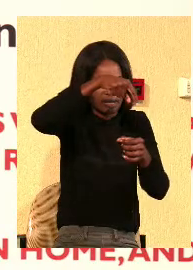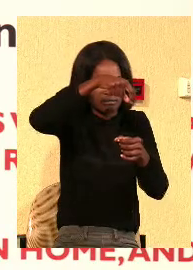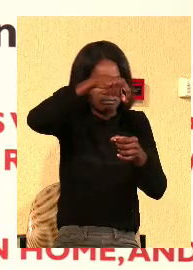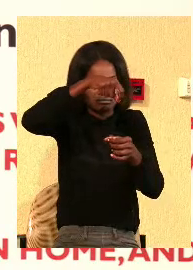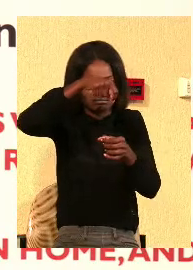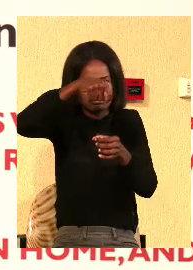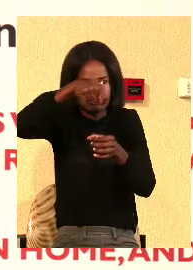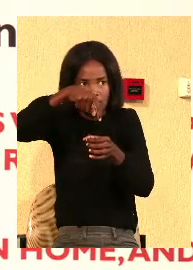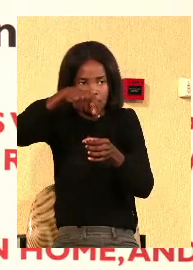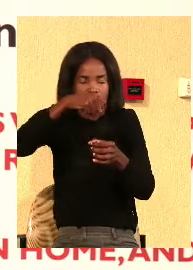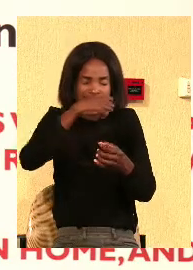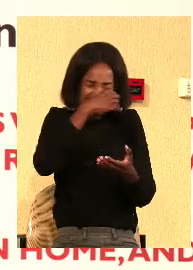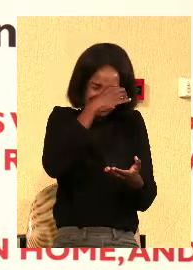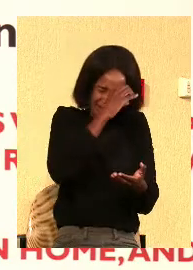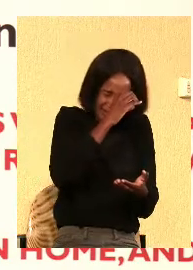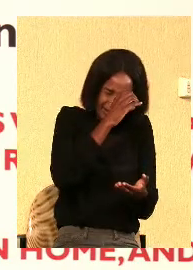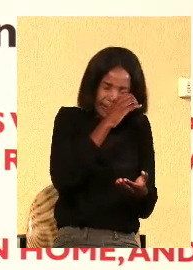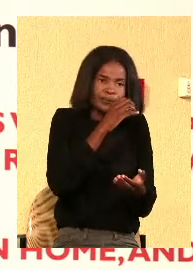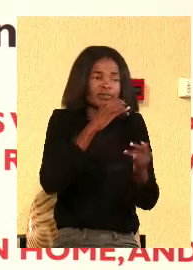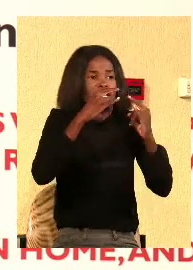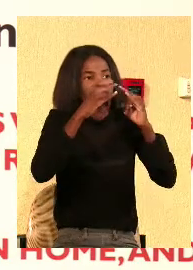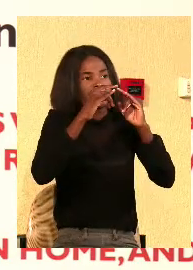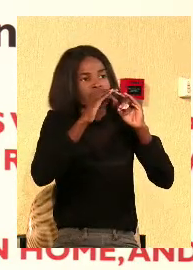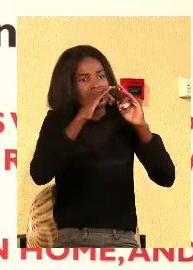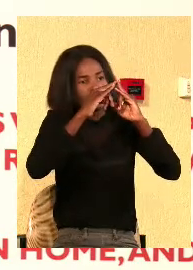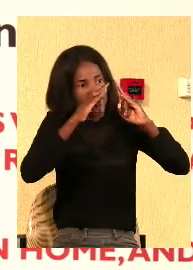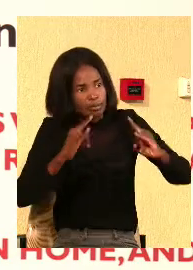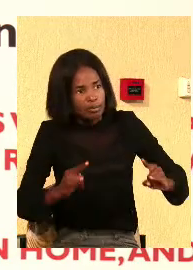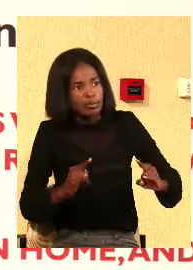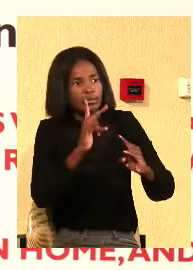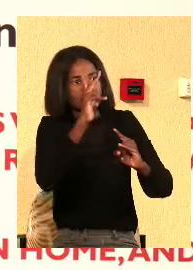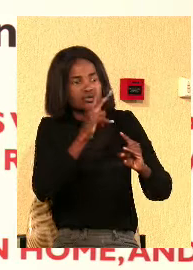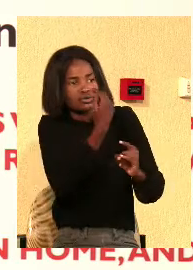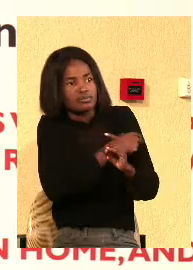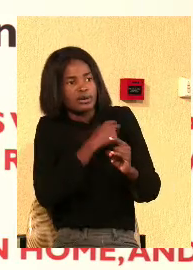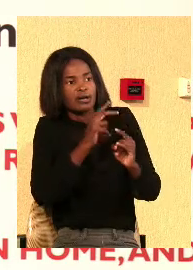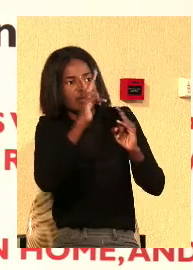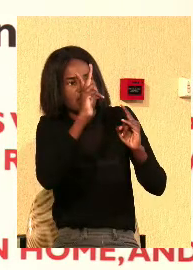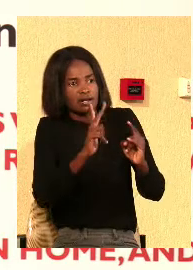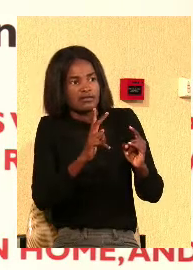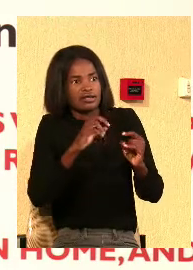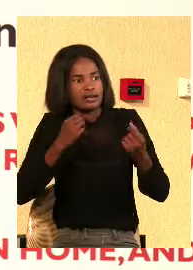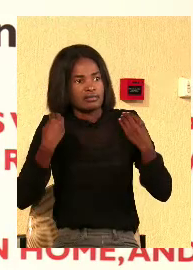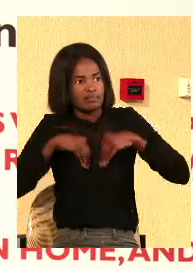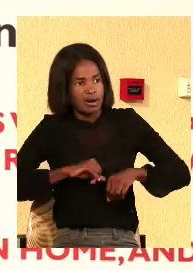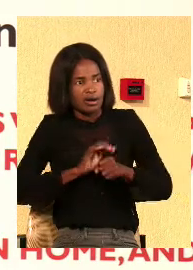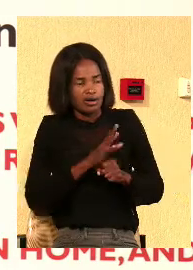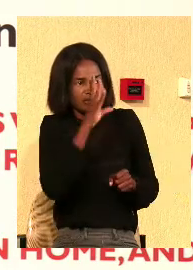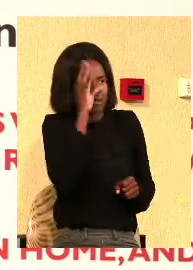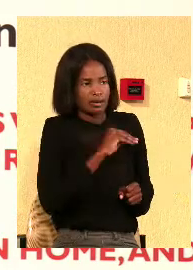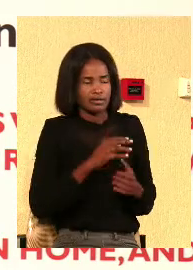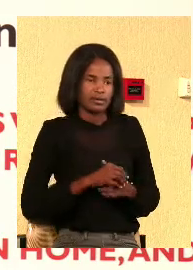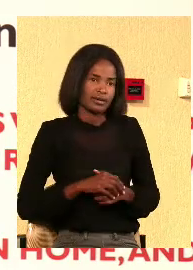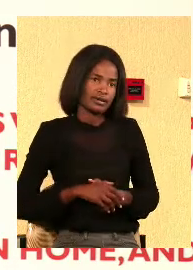and maybe even treatment center, because you can't just have testing center without treatment, because the two go hand in hand. For this